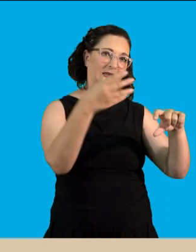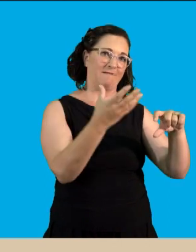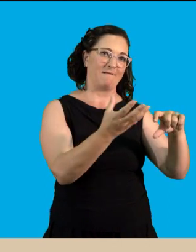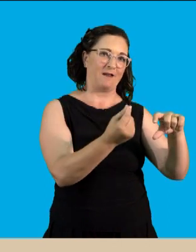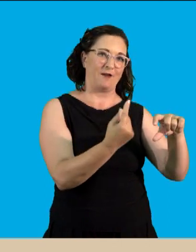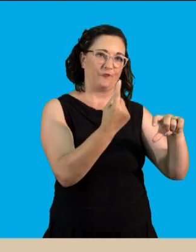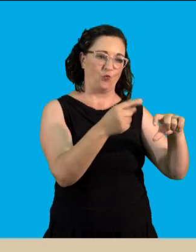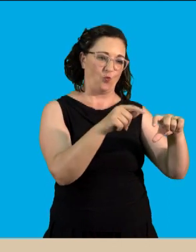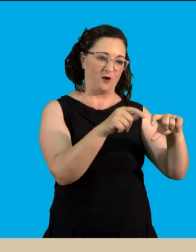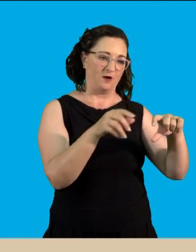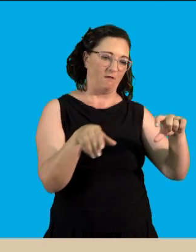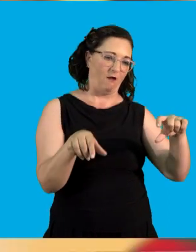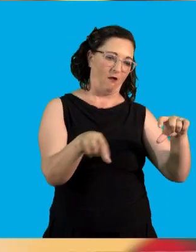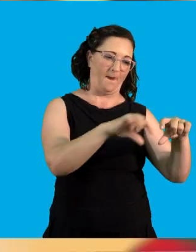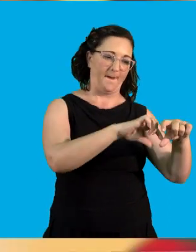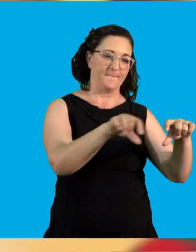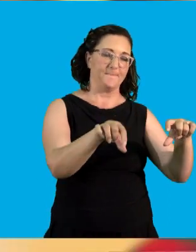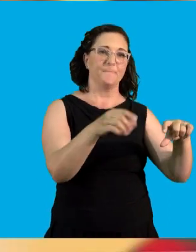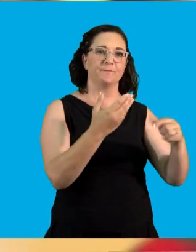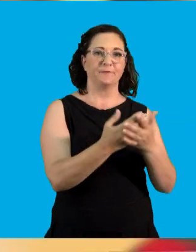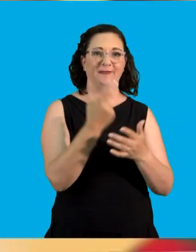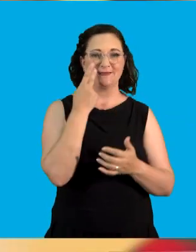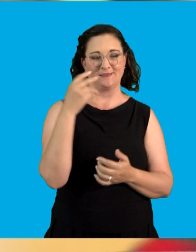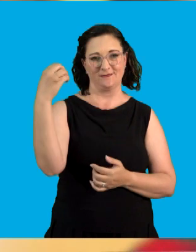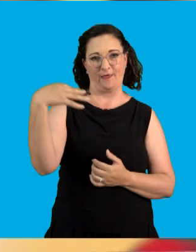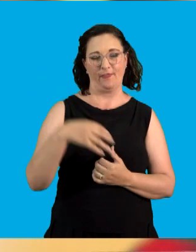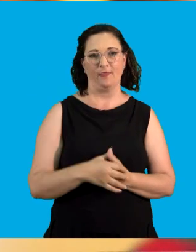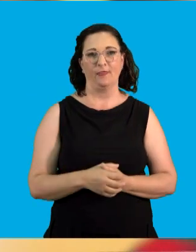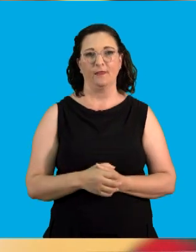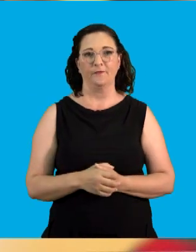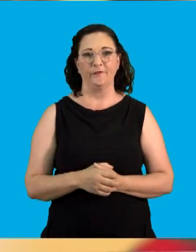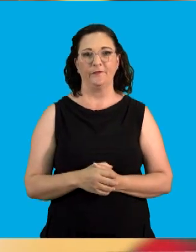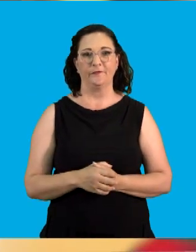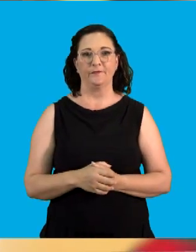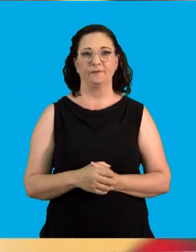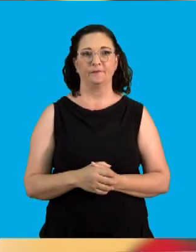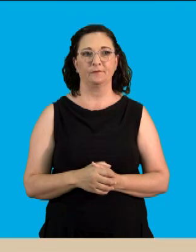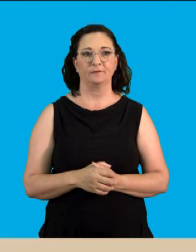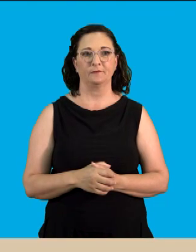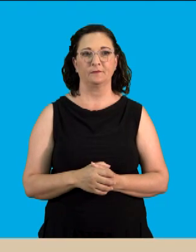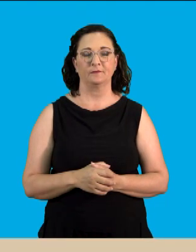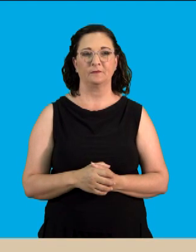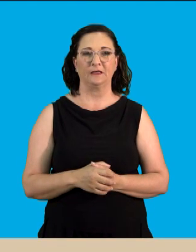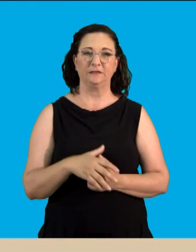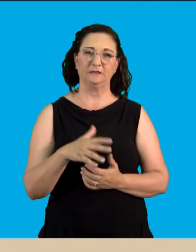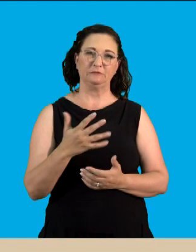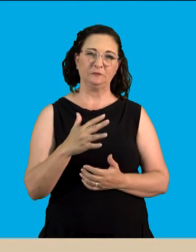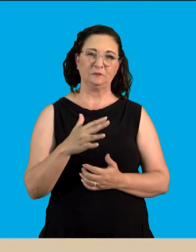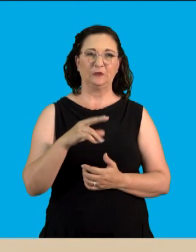galaxy. In one spiral arm, this is where we find our sun, right? And the sun, it is